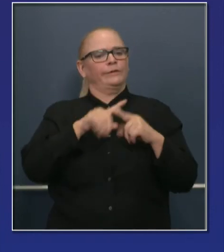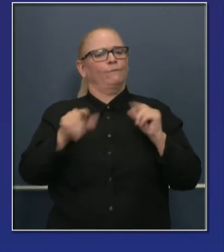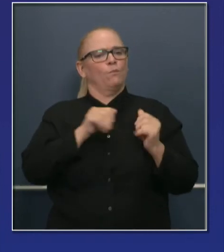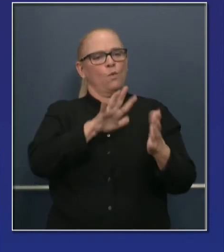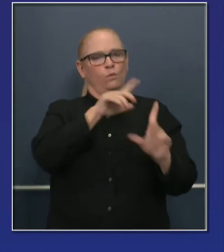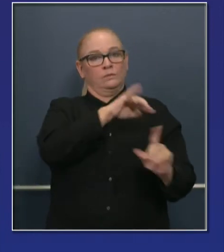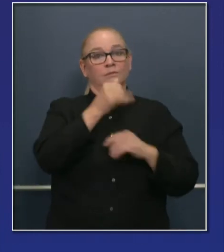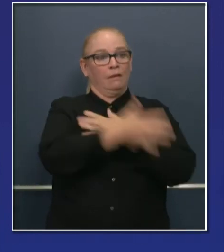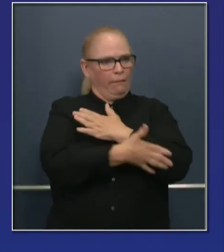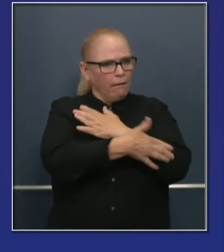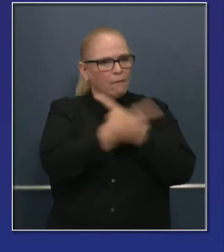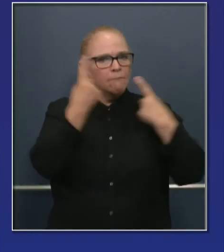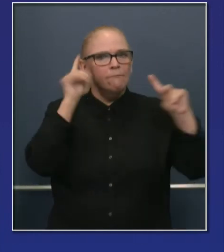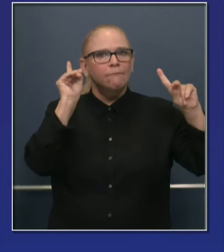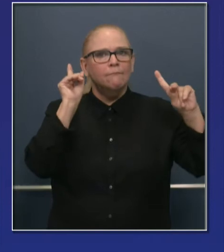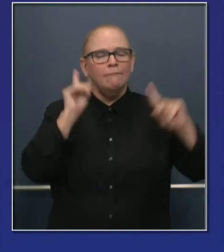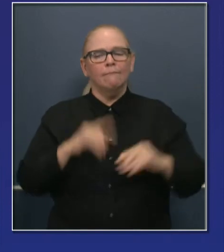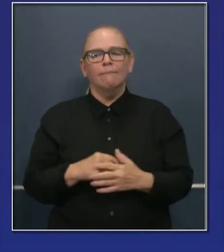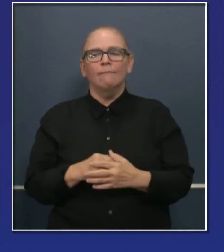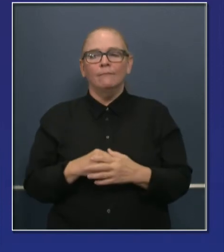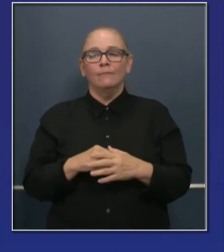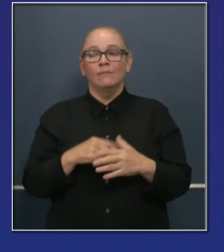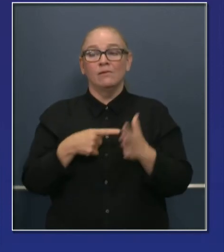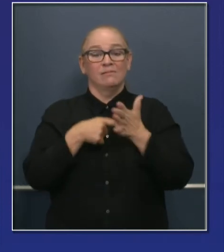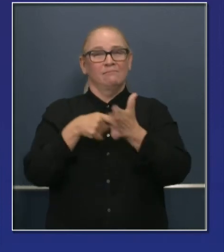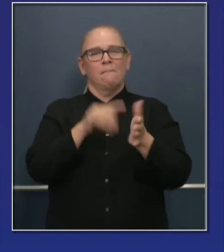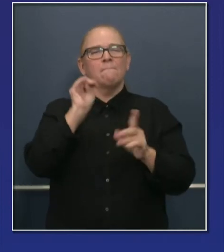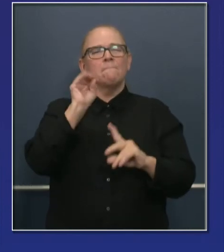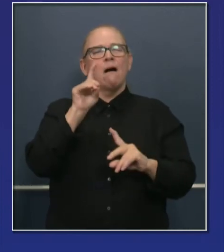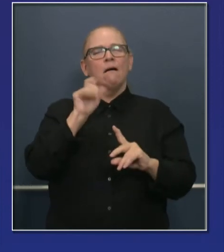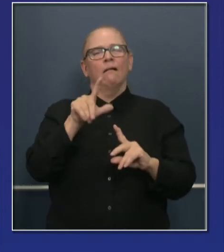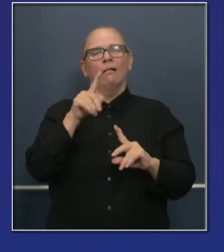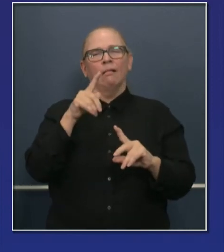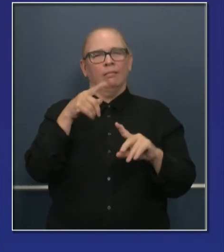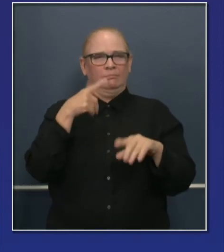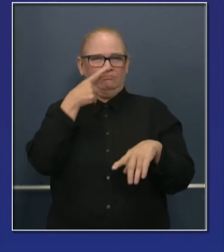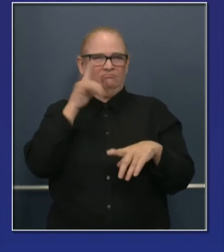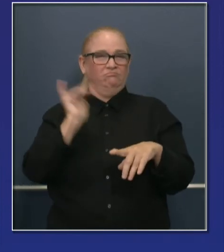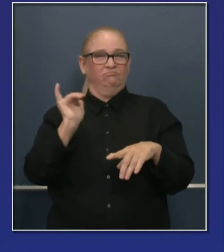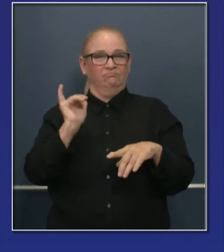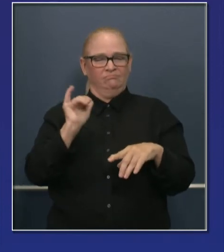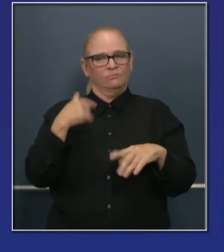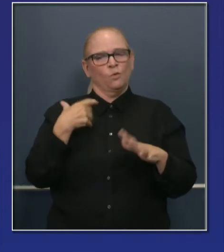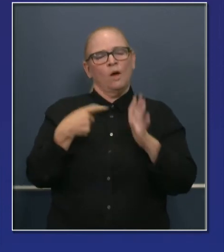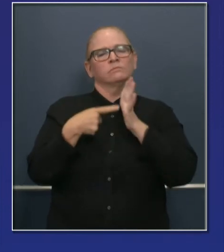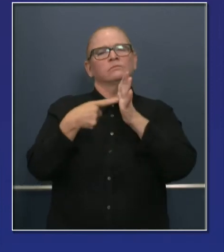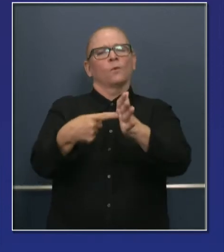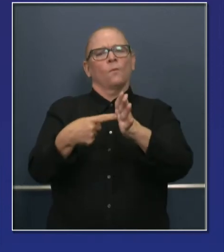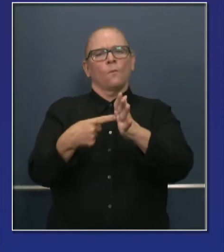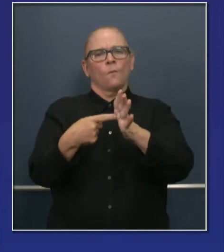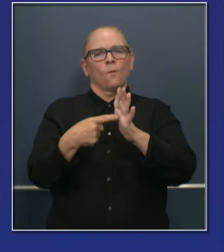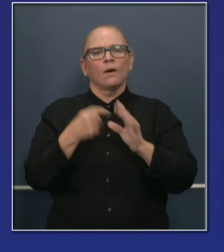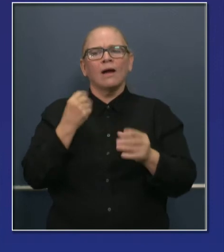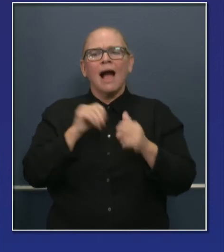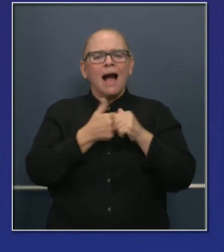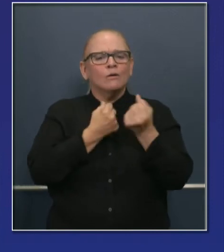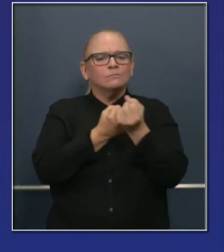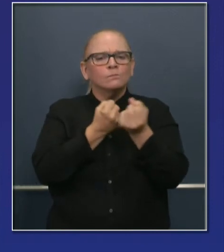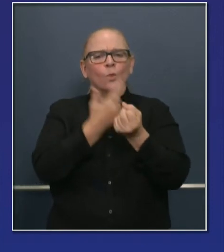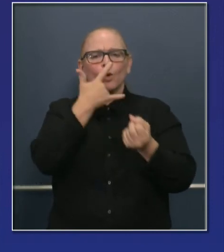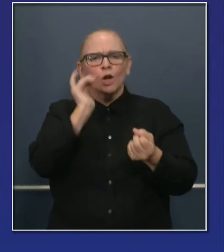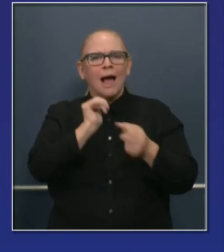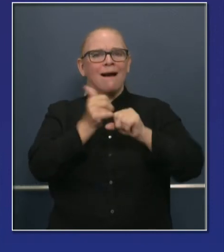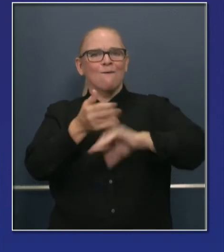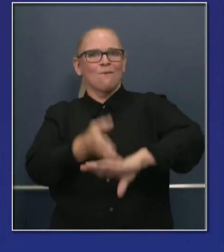we're referring to it, the Imperial model, was all about providing supports, building capacity at the local level, filling in